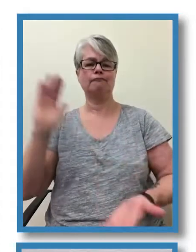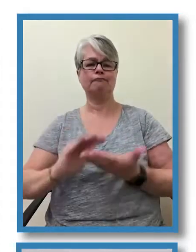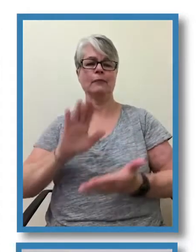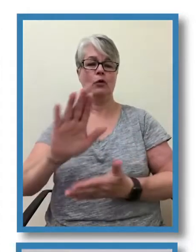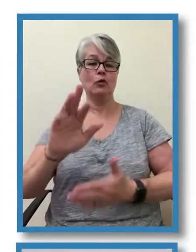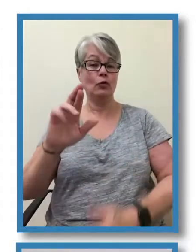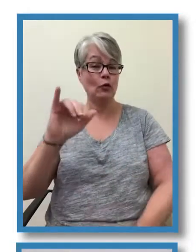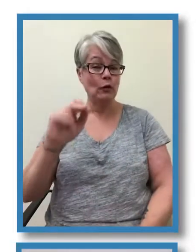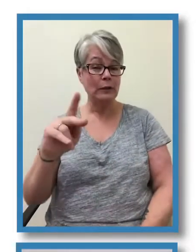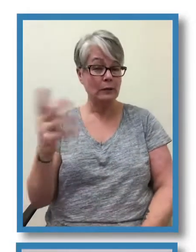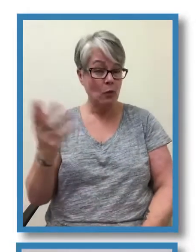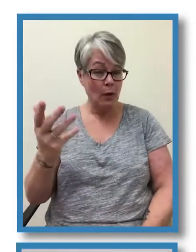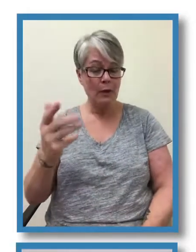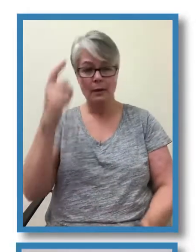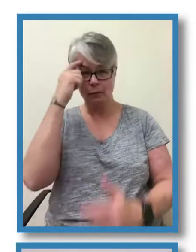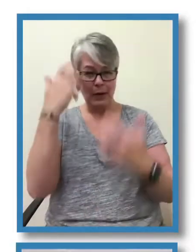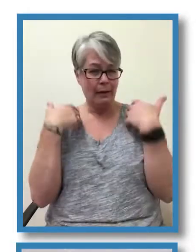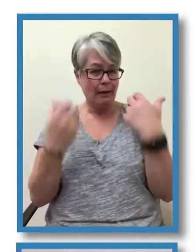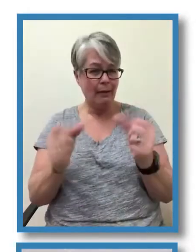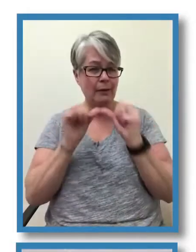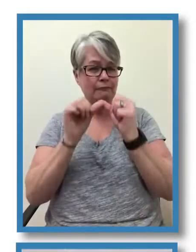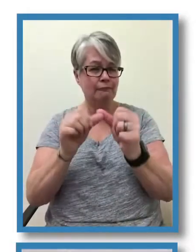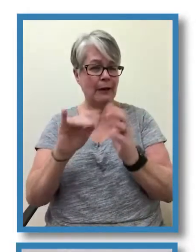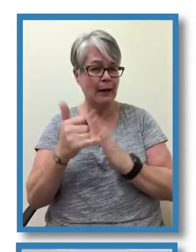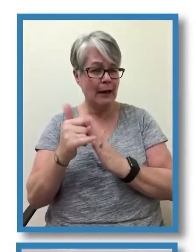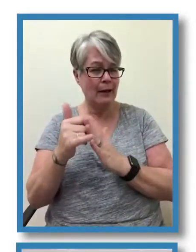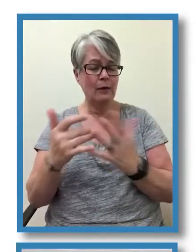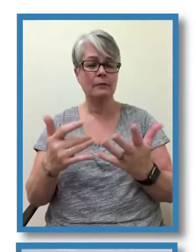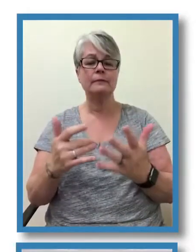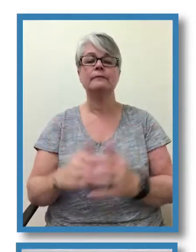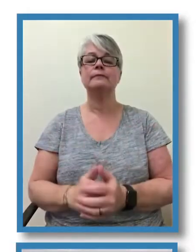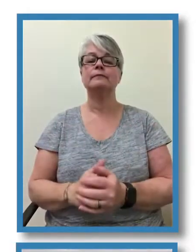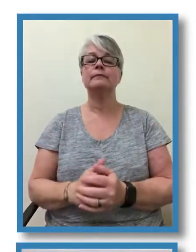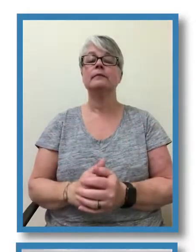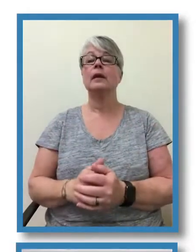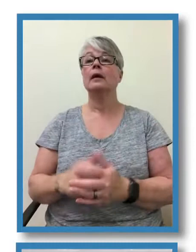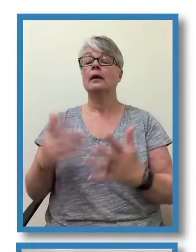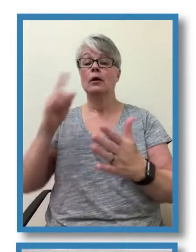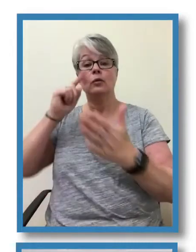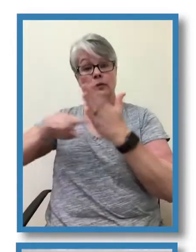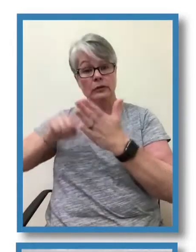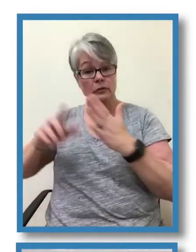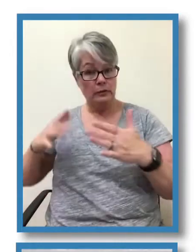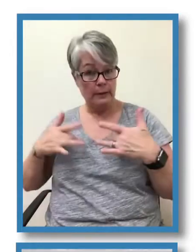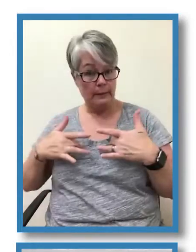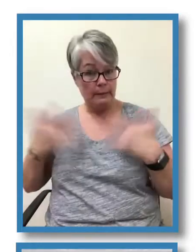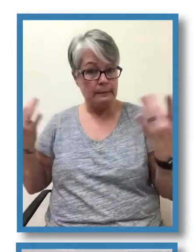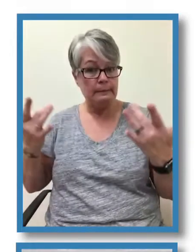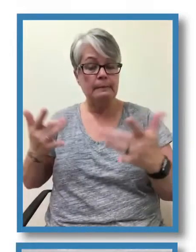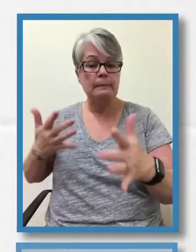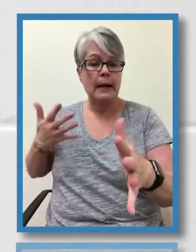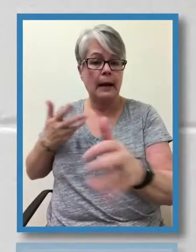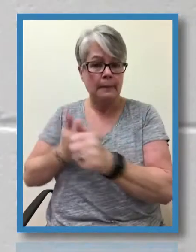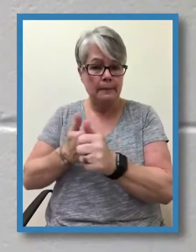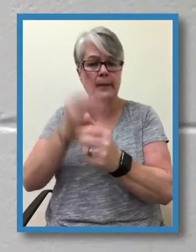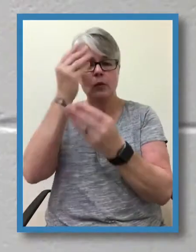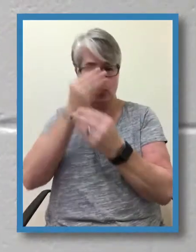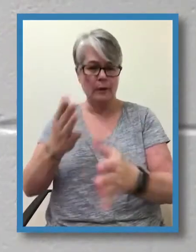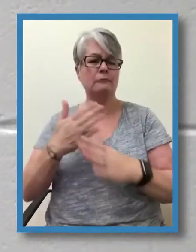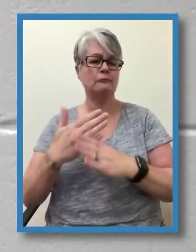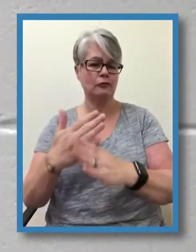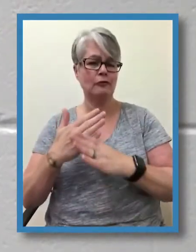more about this disease unless people are engaged. So people with the condition, but also their